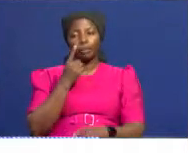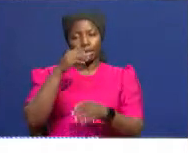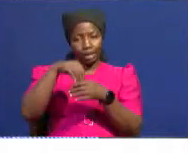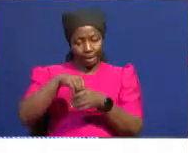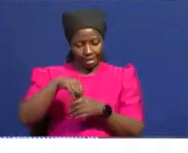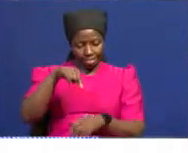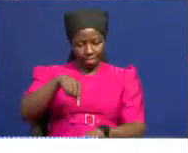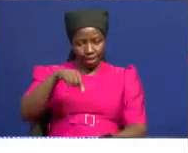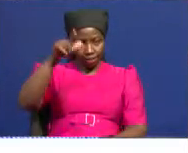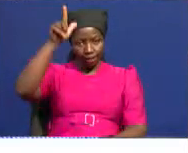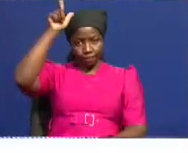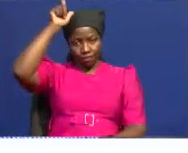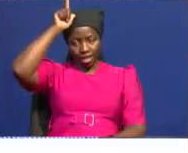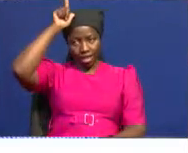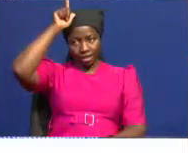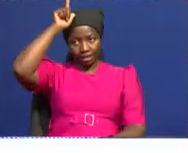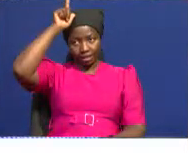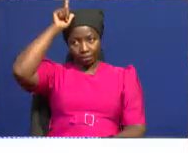village,